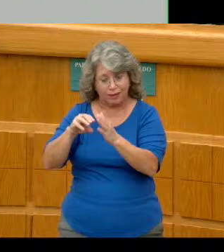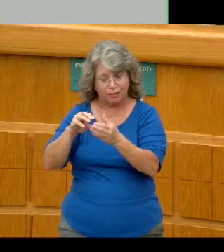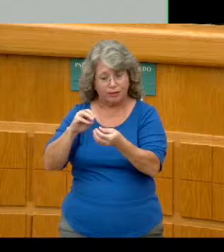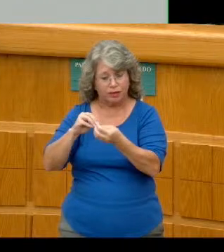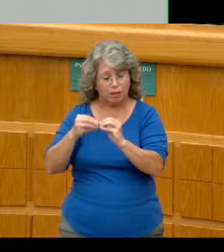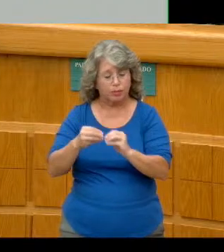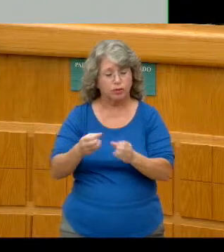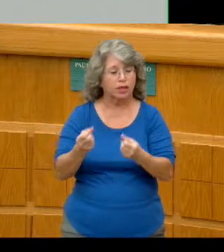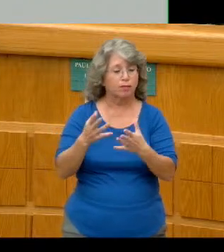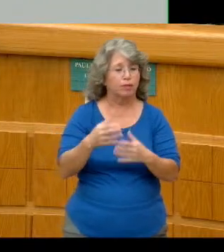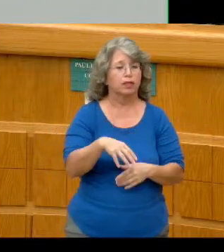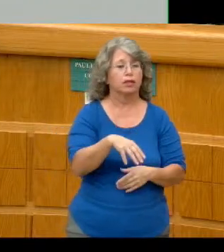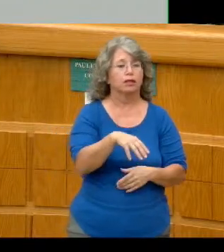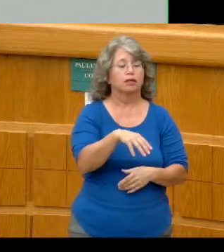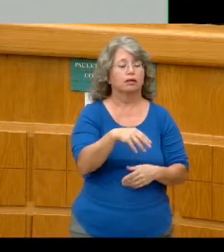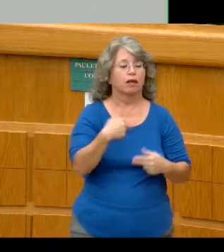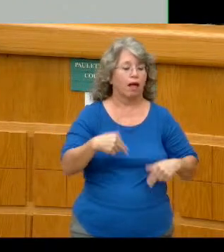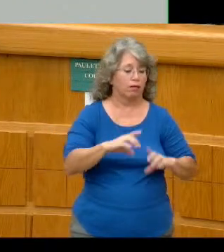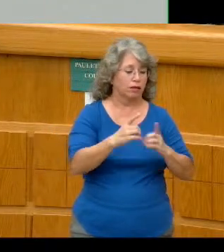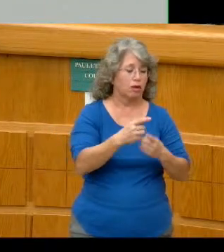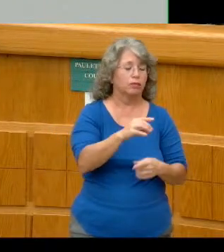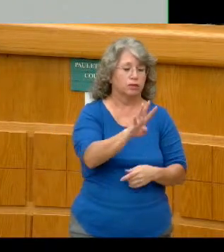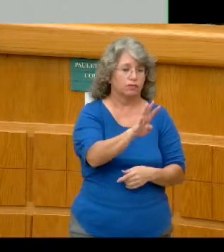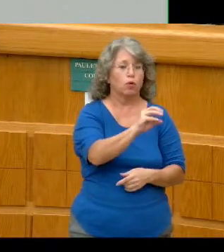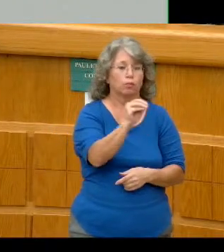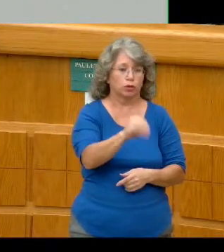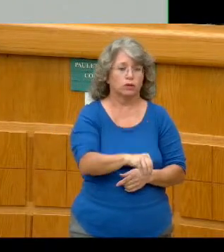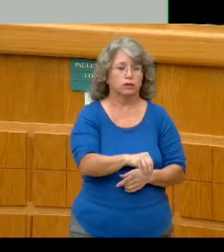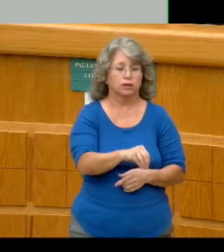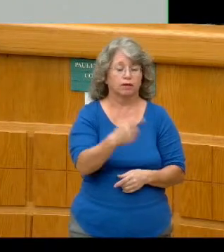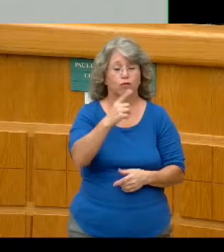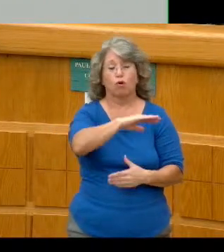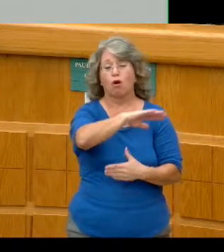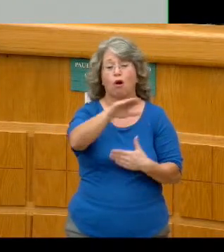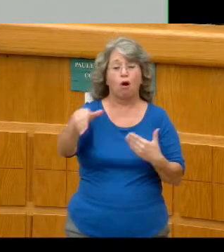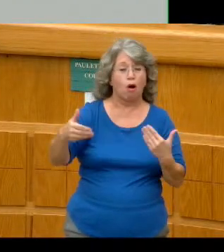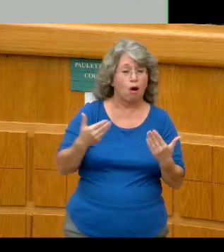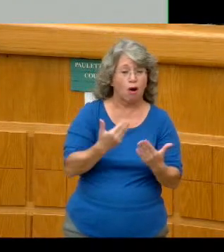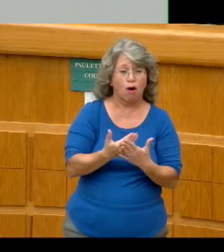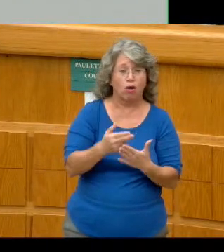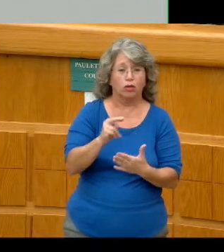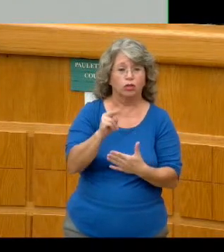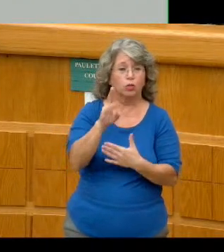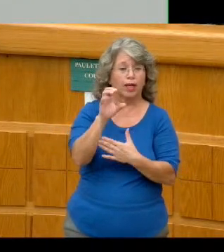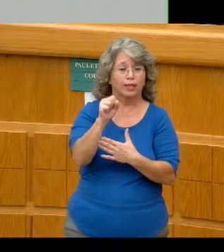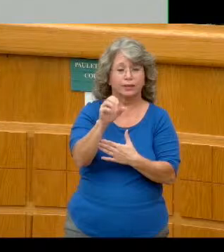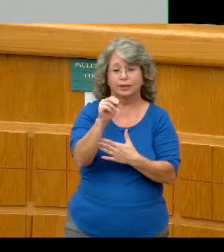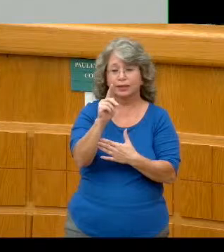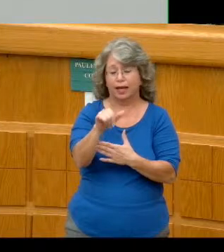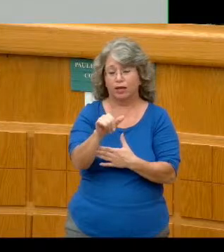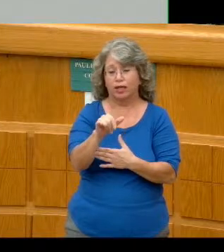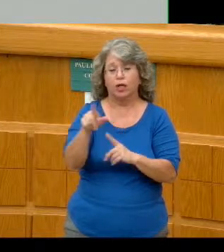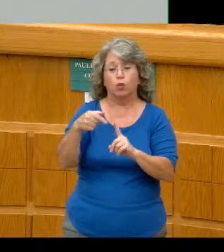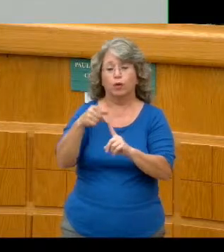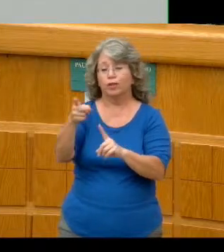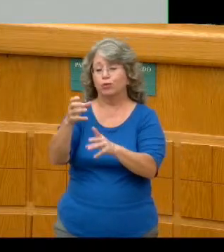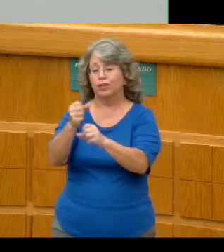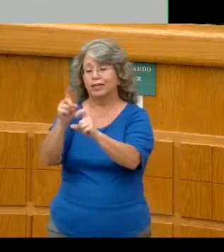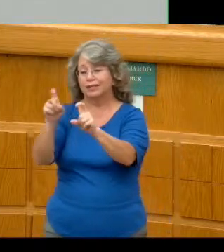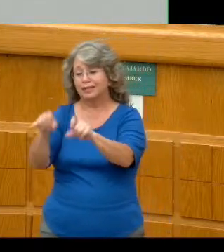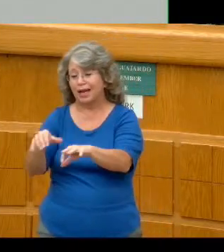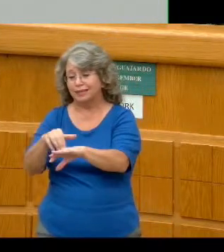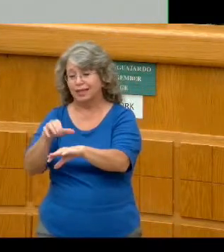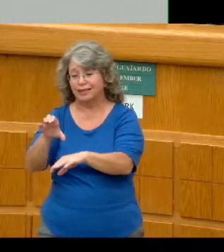back, 4%. Once again, for all of Nueces testing, when you get tested at CVS, we don't figure out who